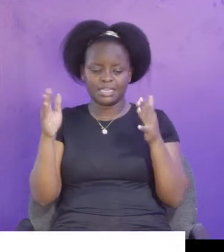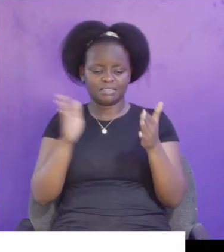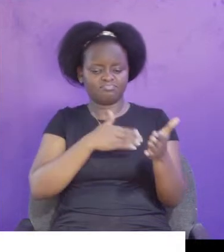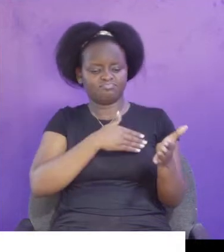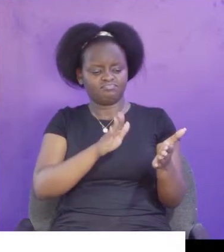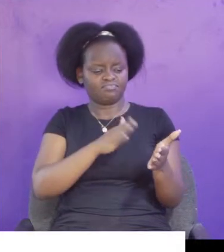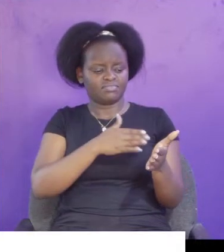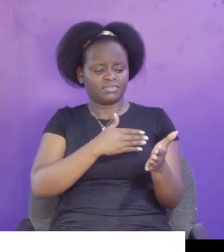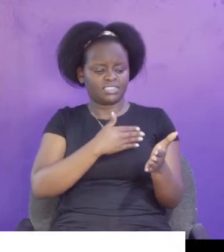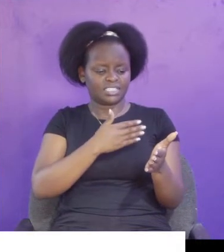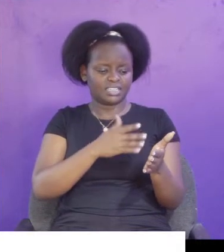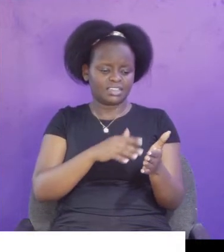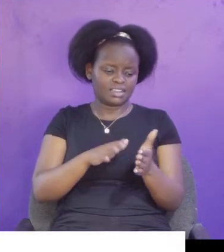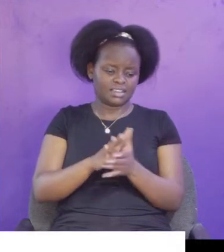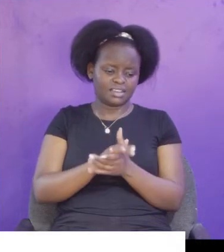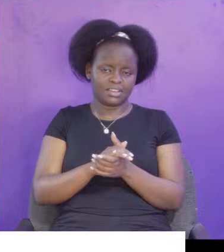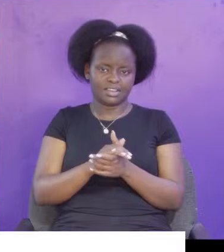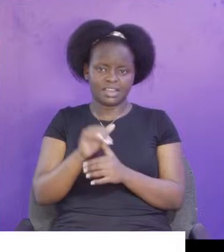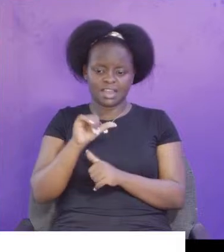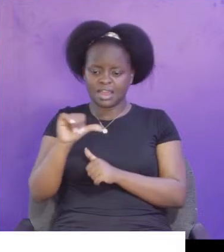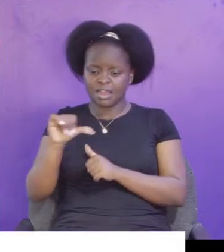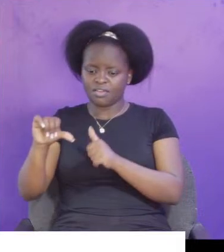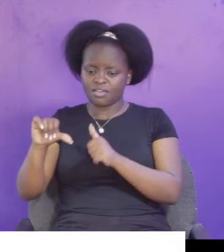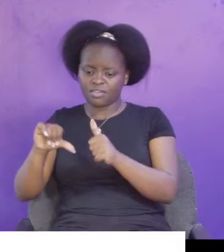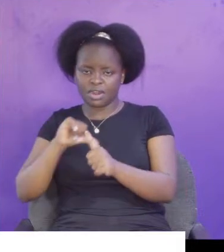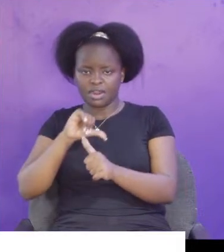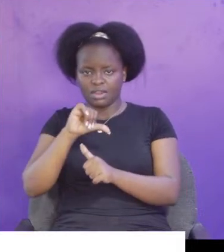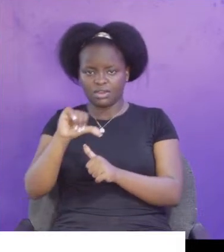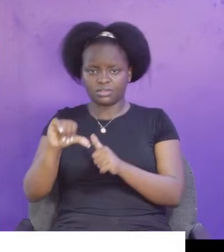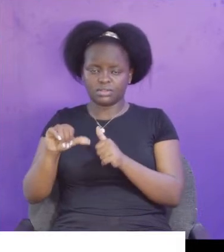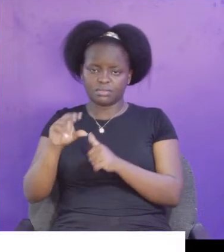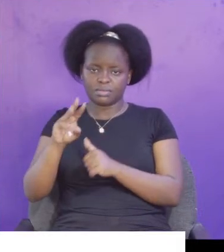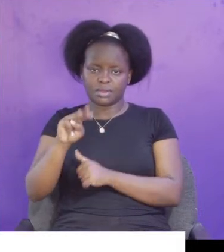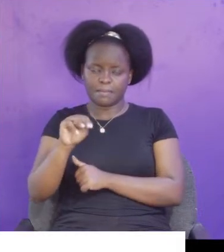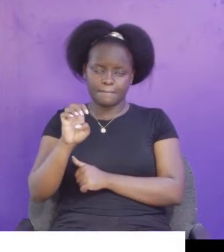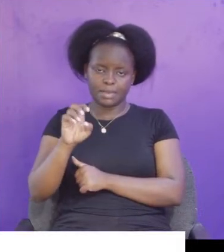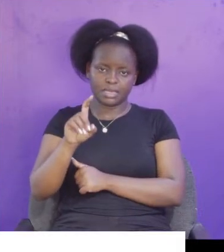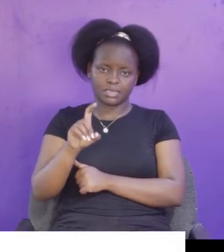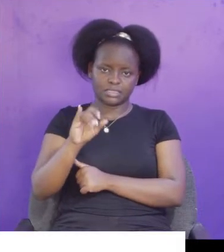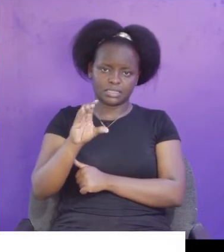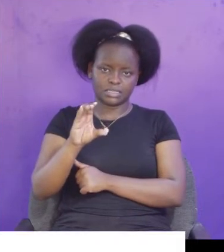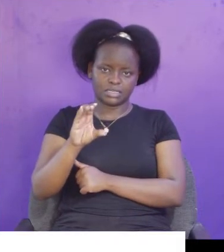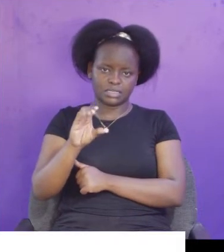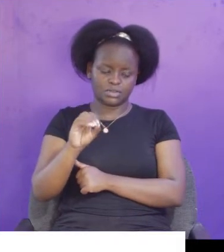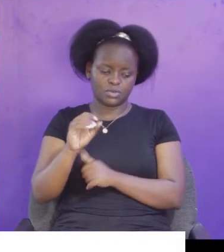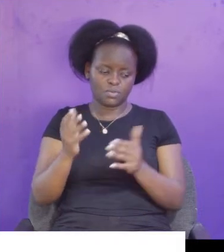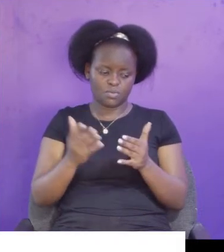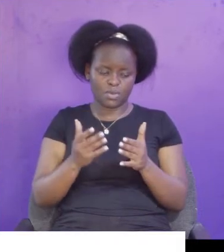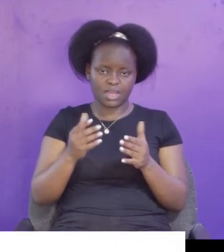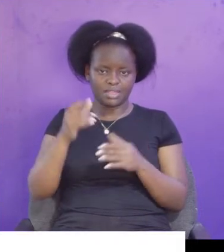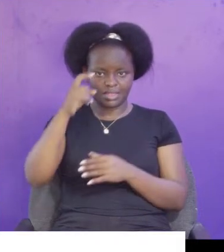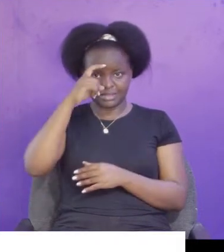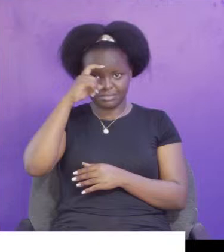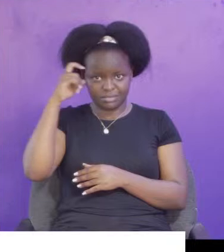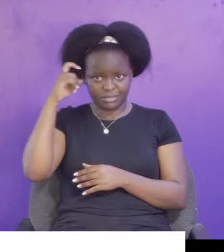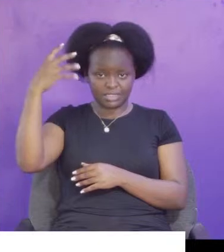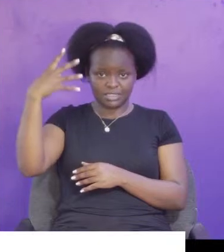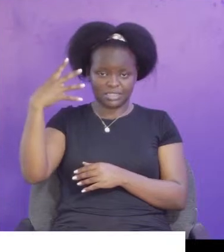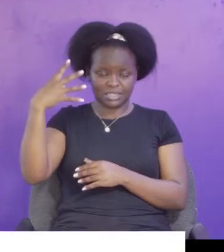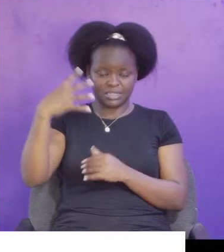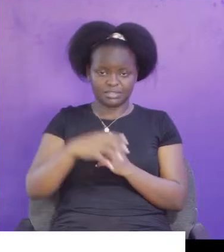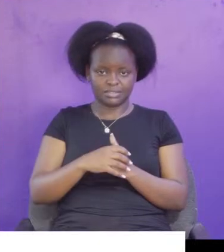round the Bay of Mexico, where the sun shines daily on the mountain.